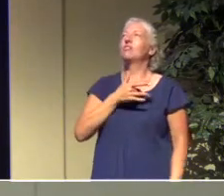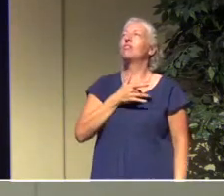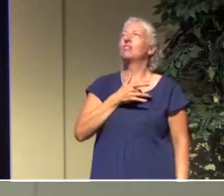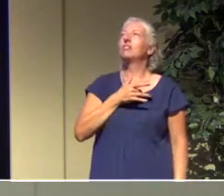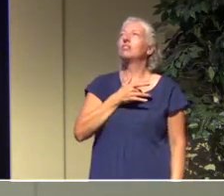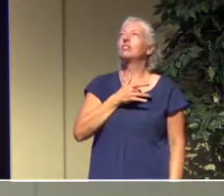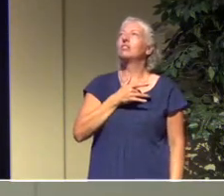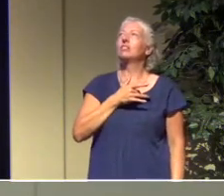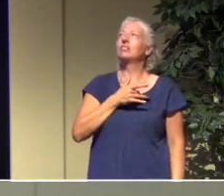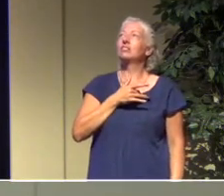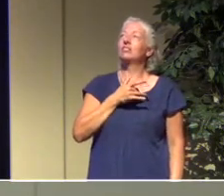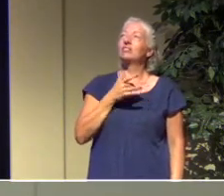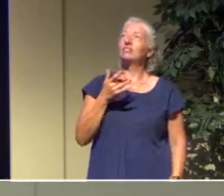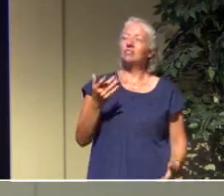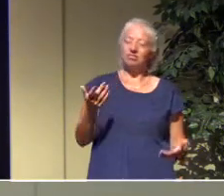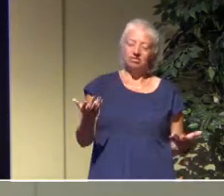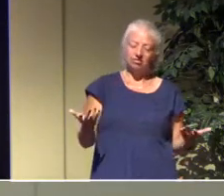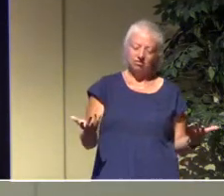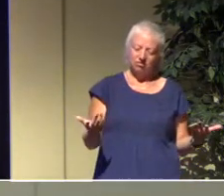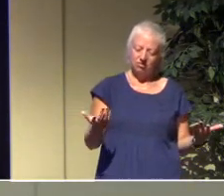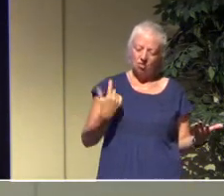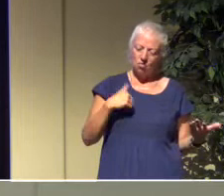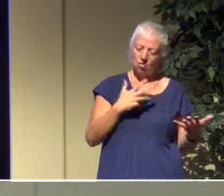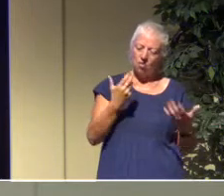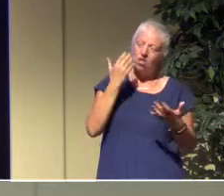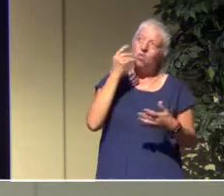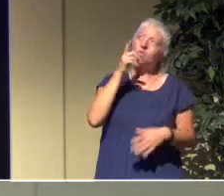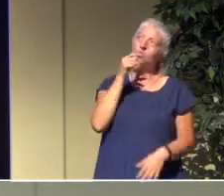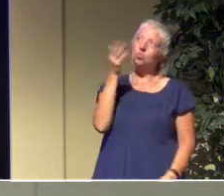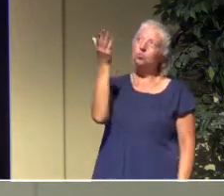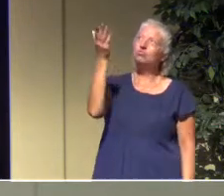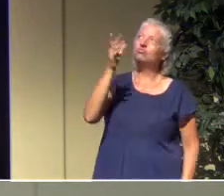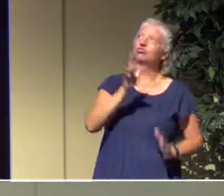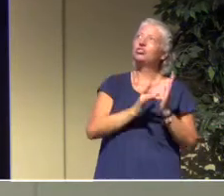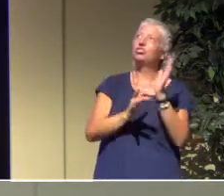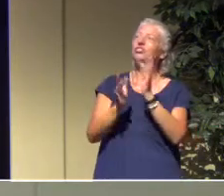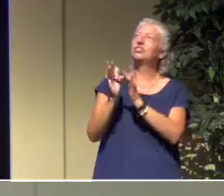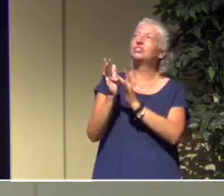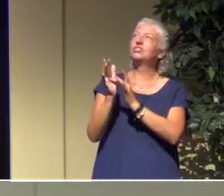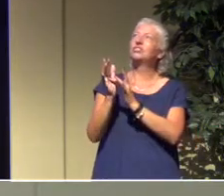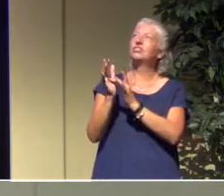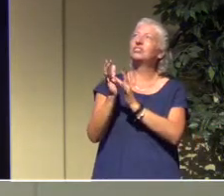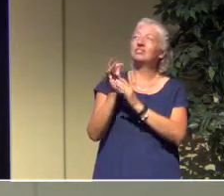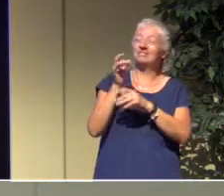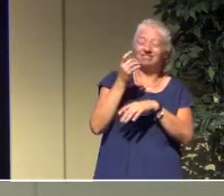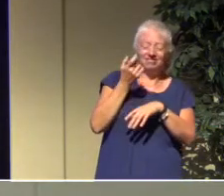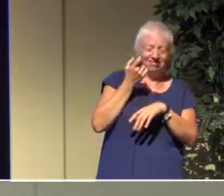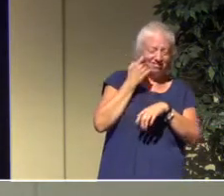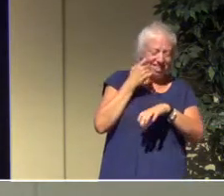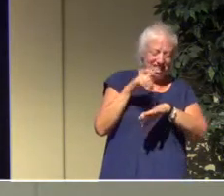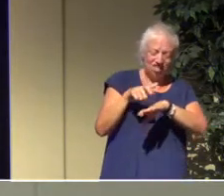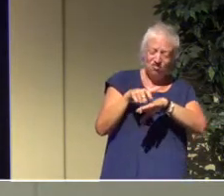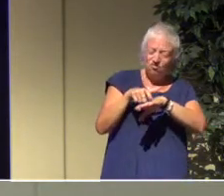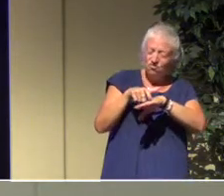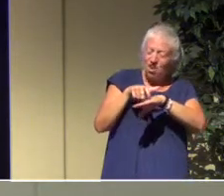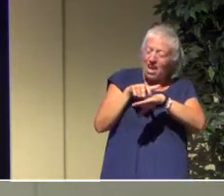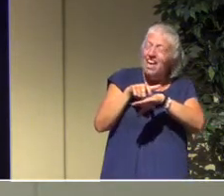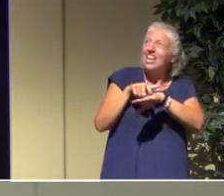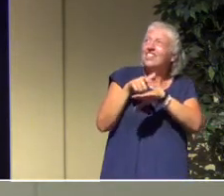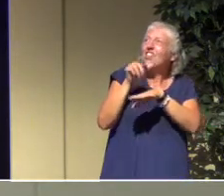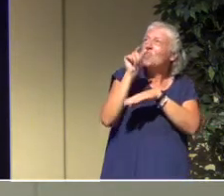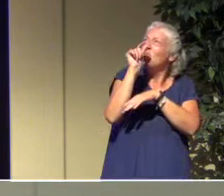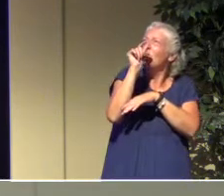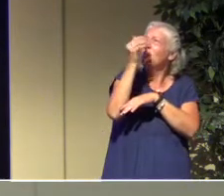You're here to reveal who Jesus is. And we've just scratched the surface of who you are.